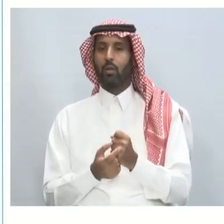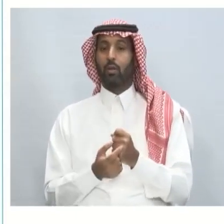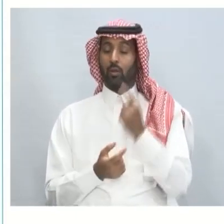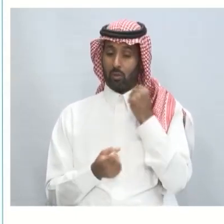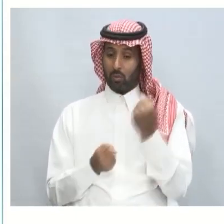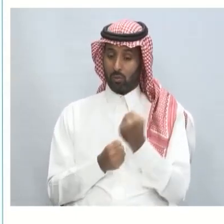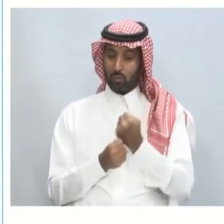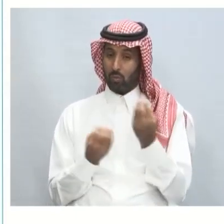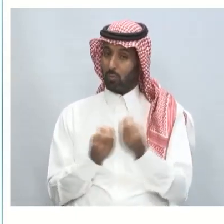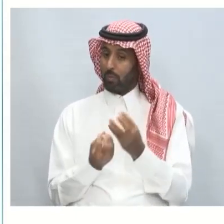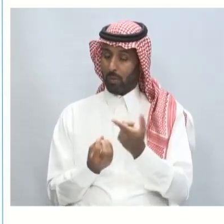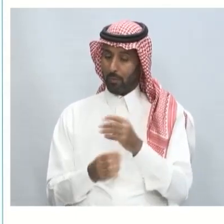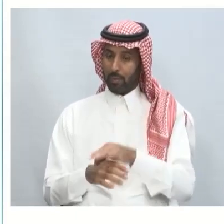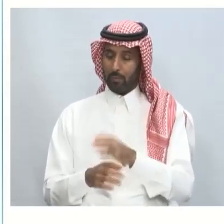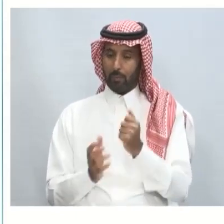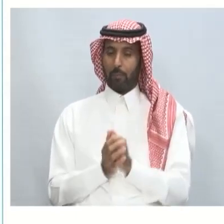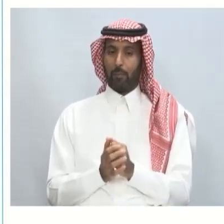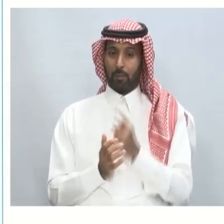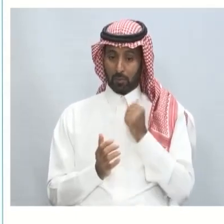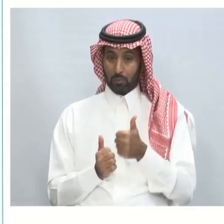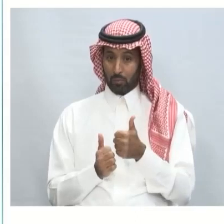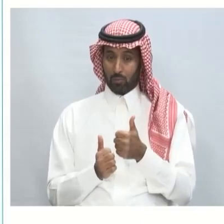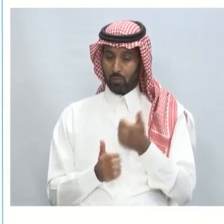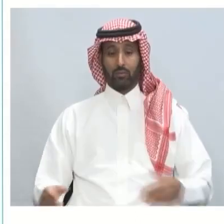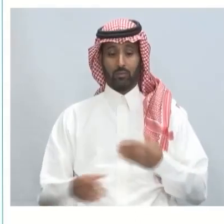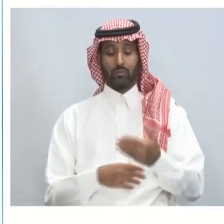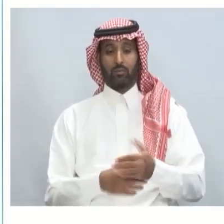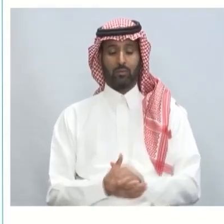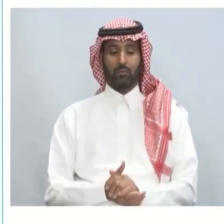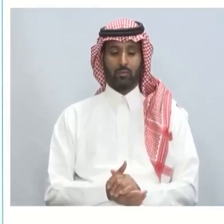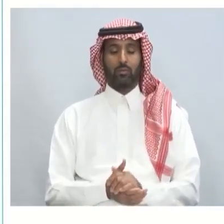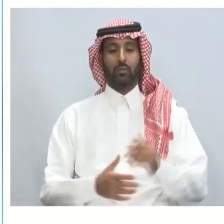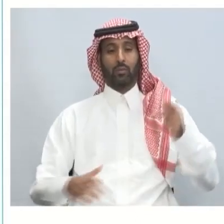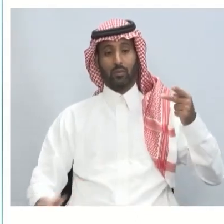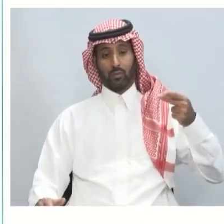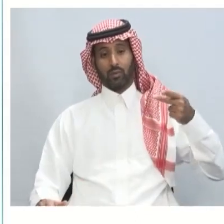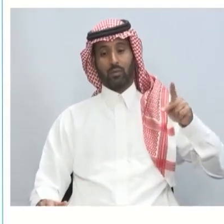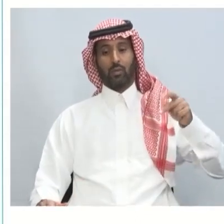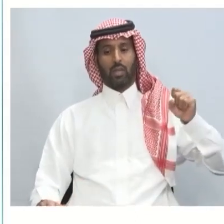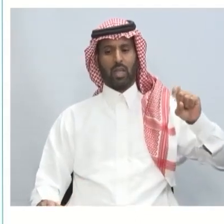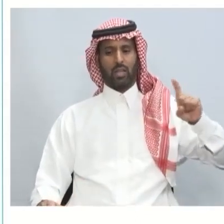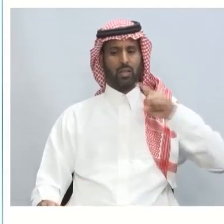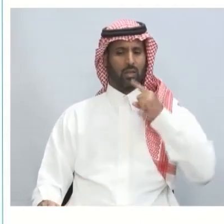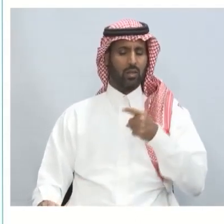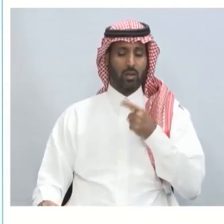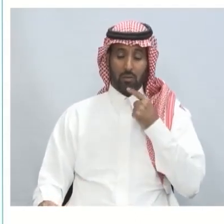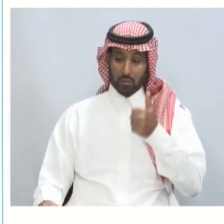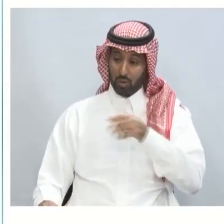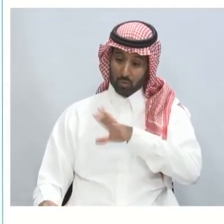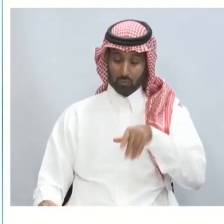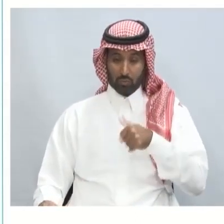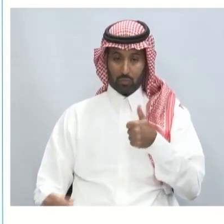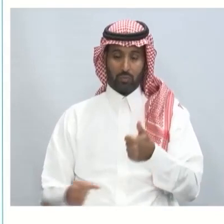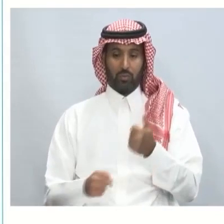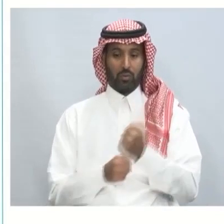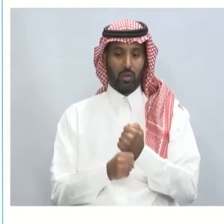how does he work with other people? Does he work well or not? Khalid replied, oh yes, a lot of them do. In